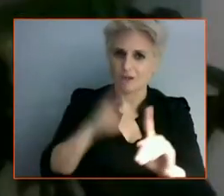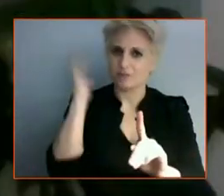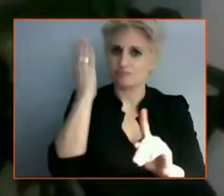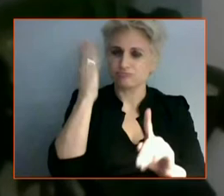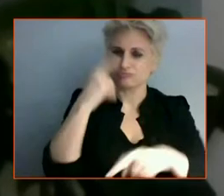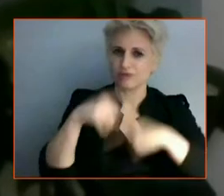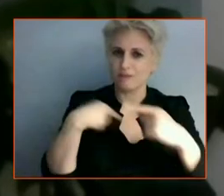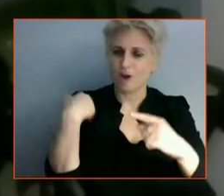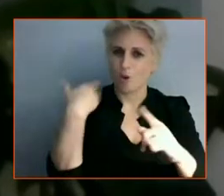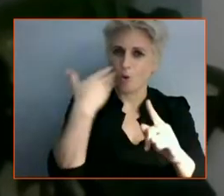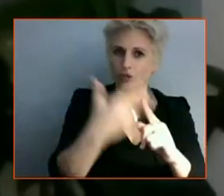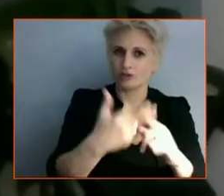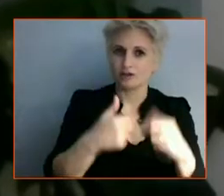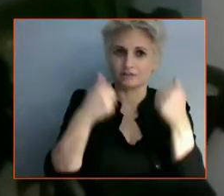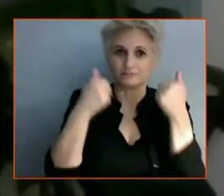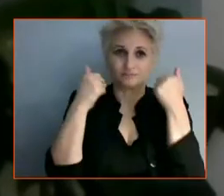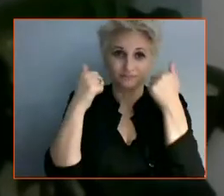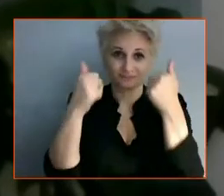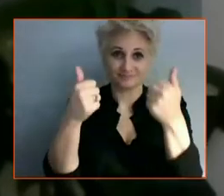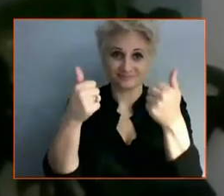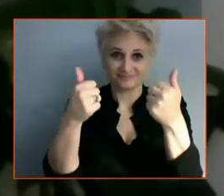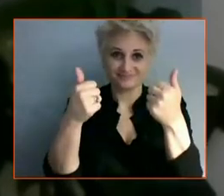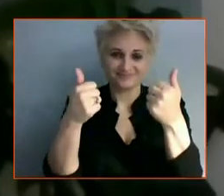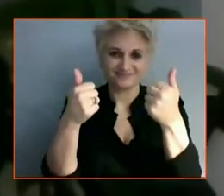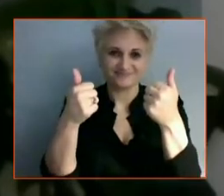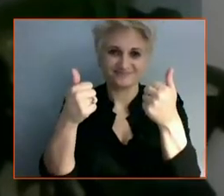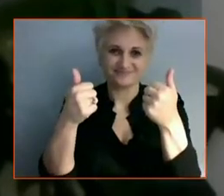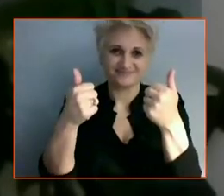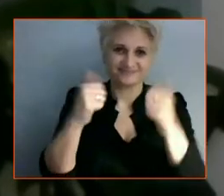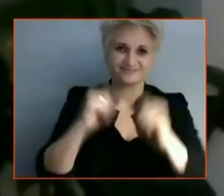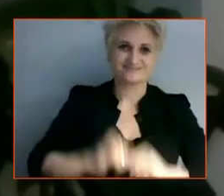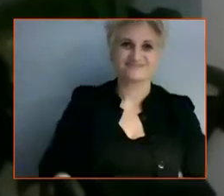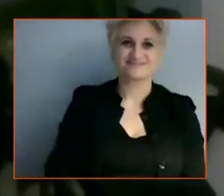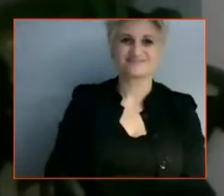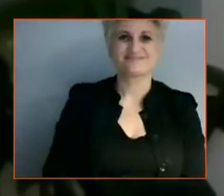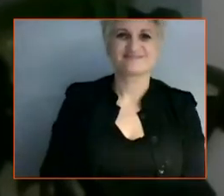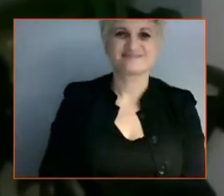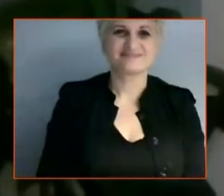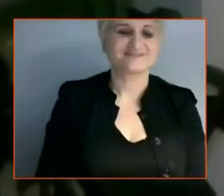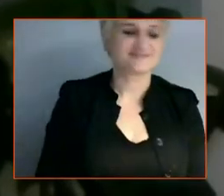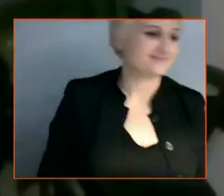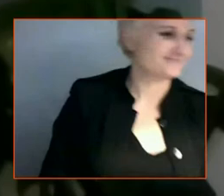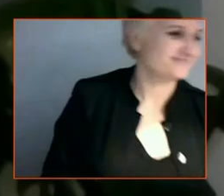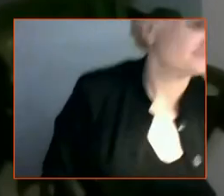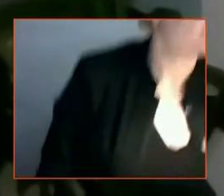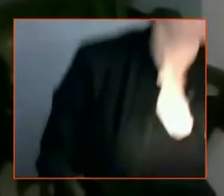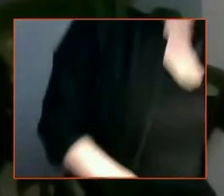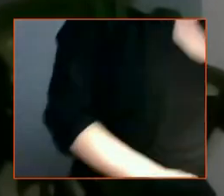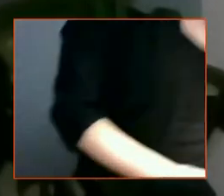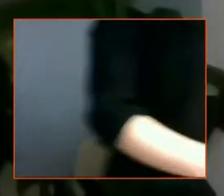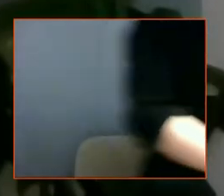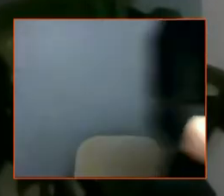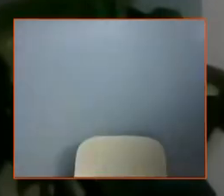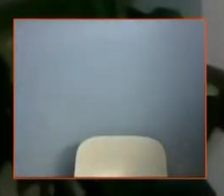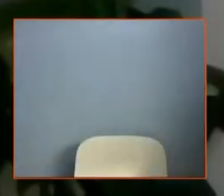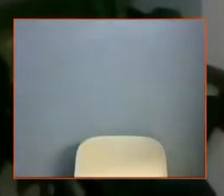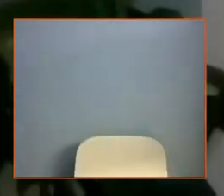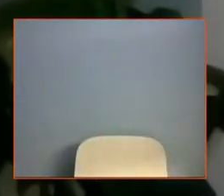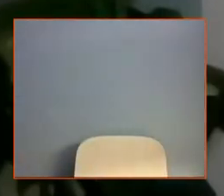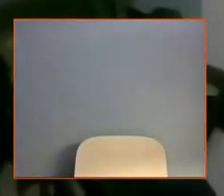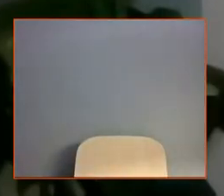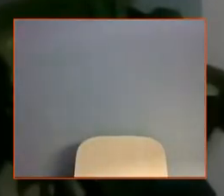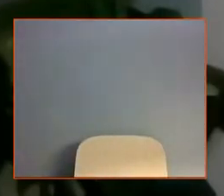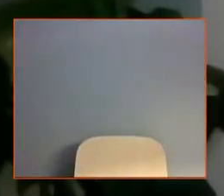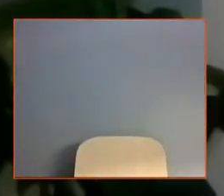presently a perfect way to do this. And we know that the size of the Ministry for Arts, Culture and Heritage, I believe it's like off the top of my head around 22